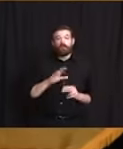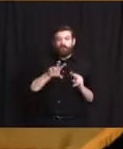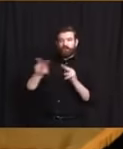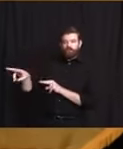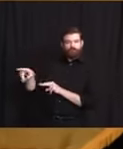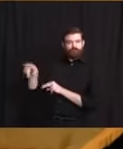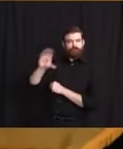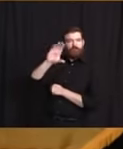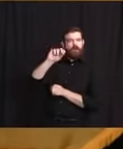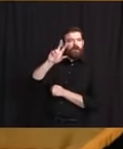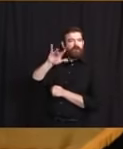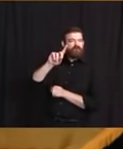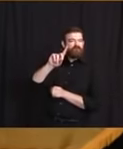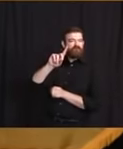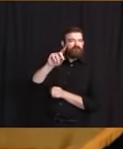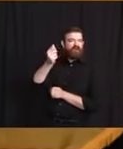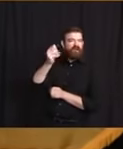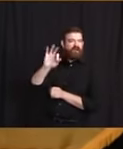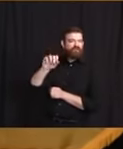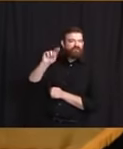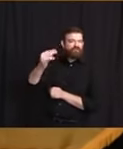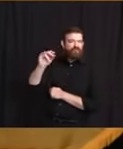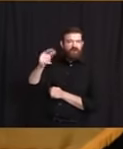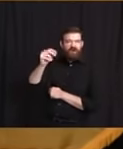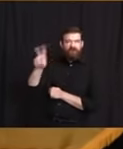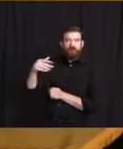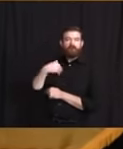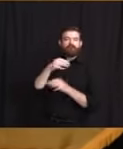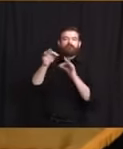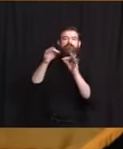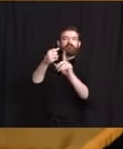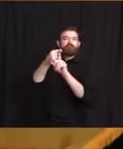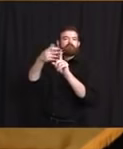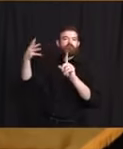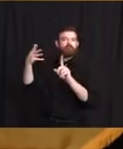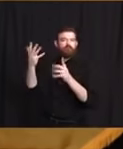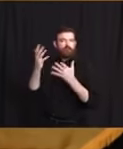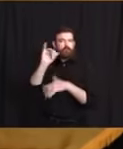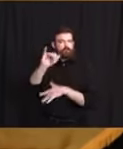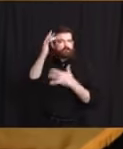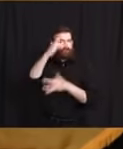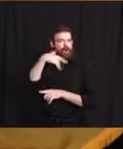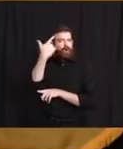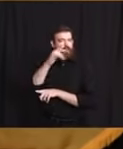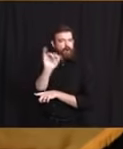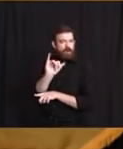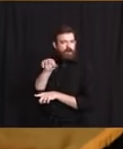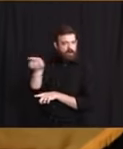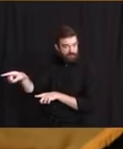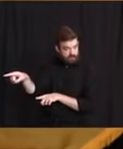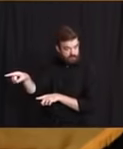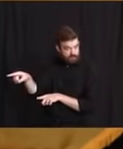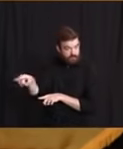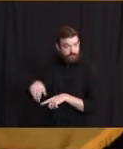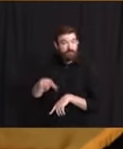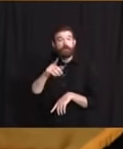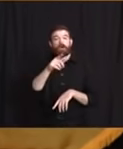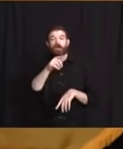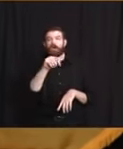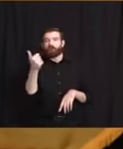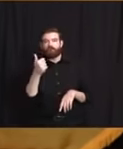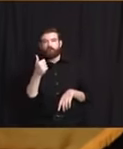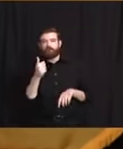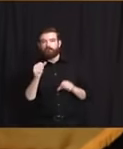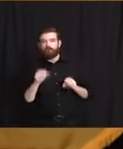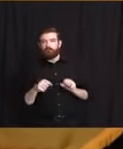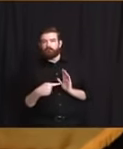Healthcare providers have noted that this inflammatory syndrome can also be characterized by severe inflammation of heart, blood